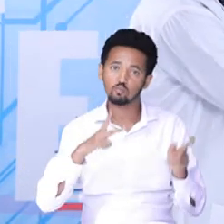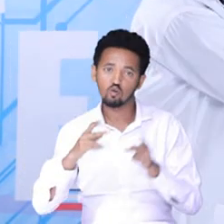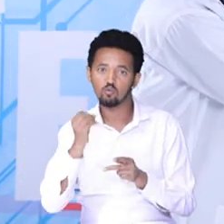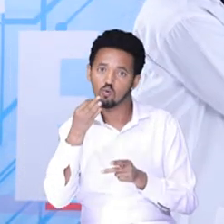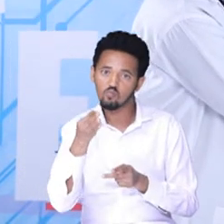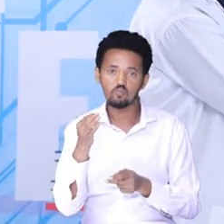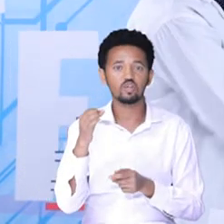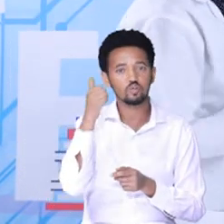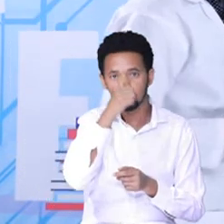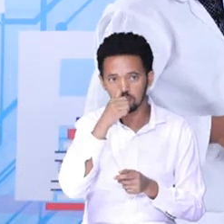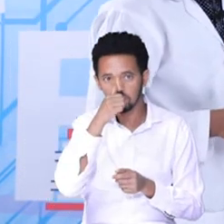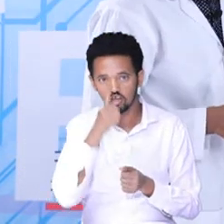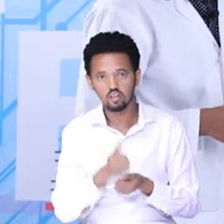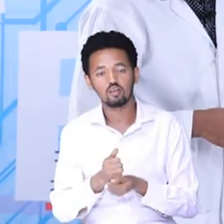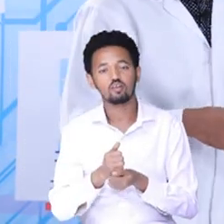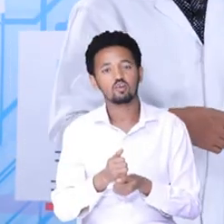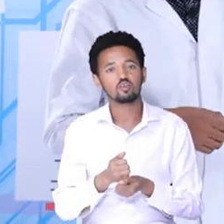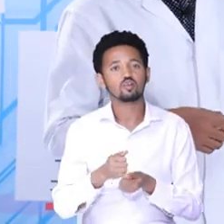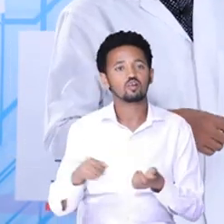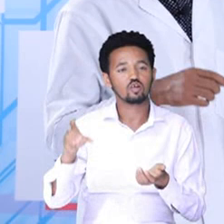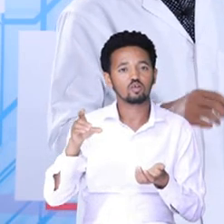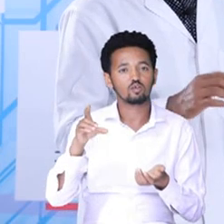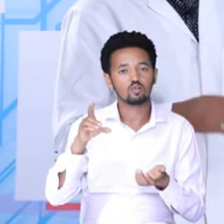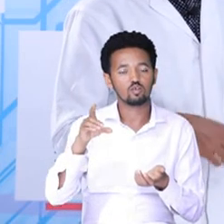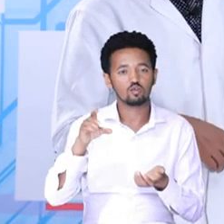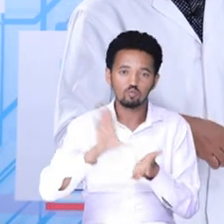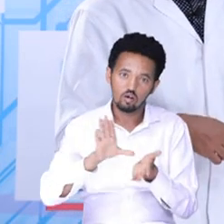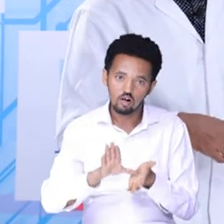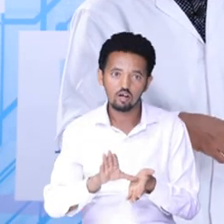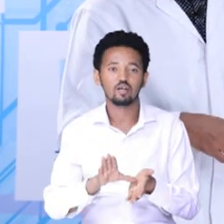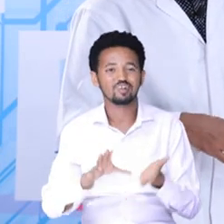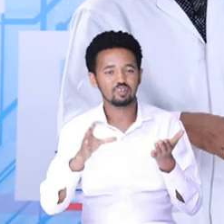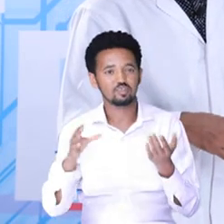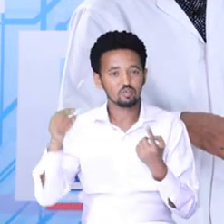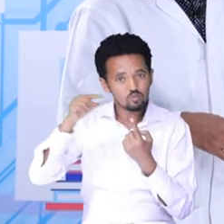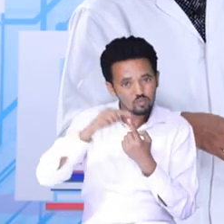of Ethiopian rural temporary settlement still now.